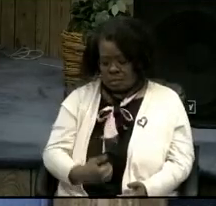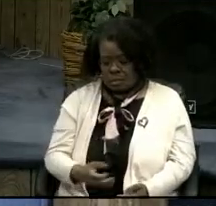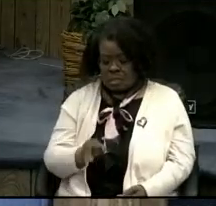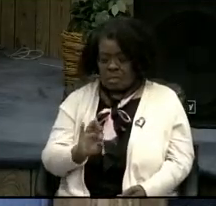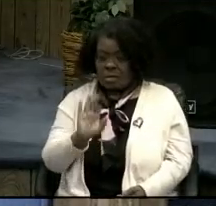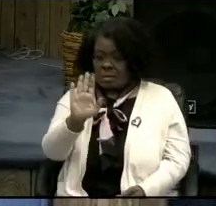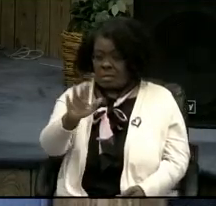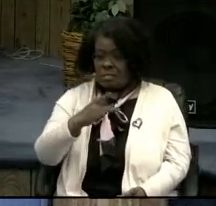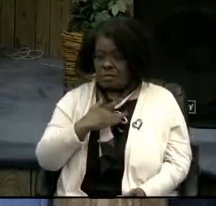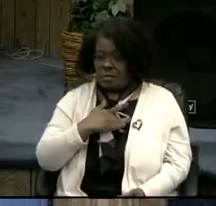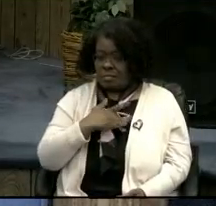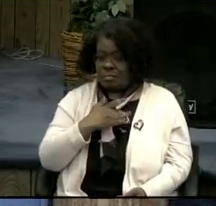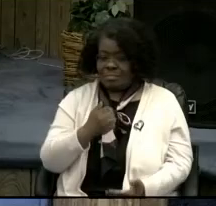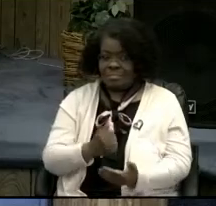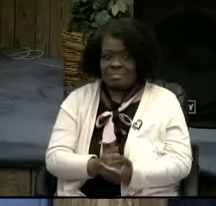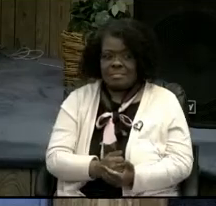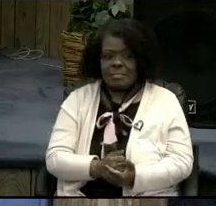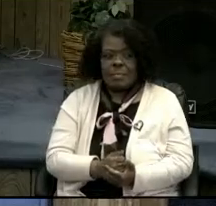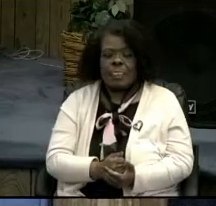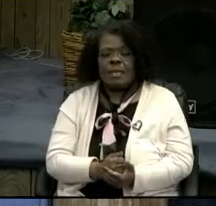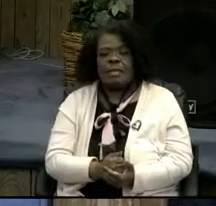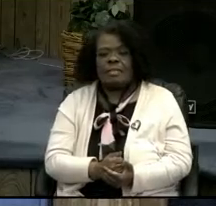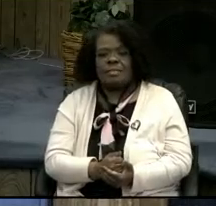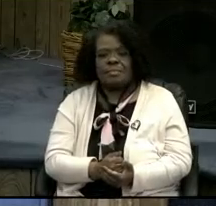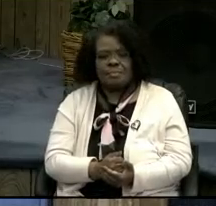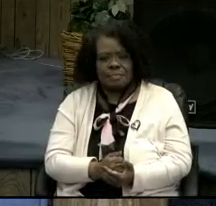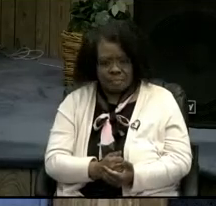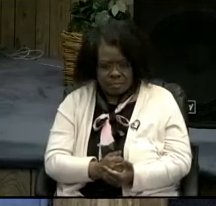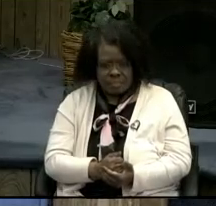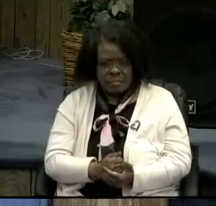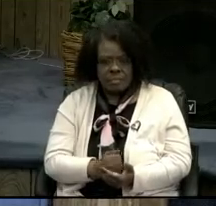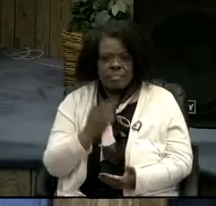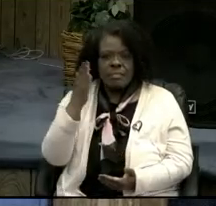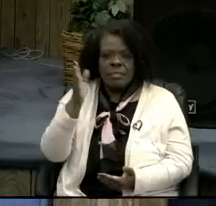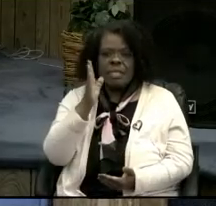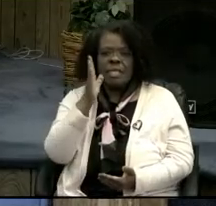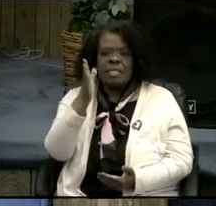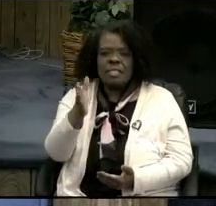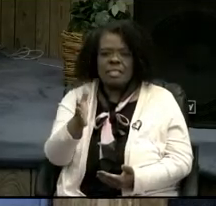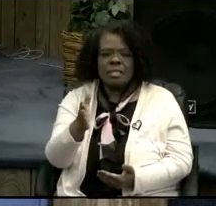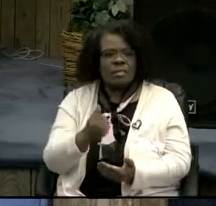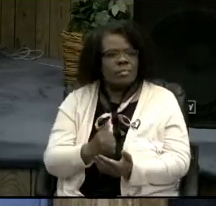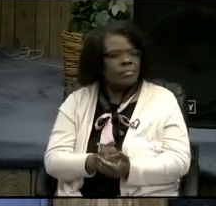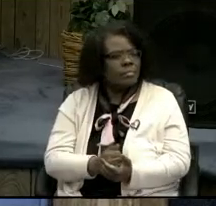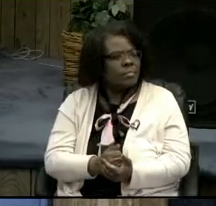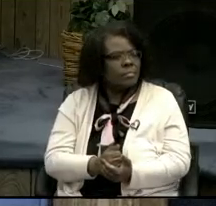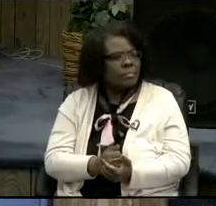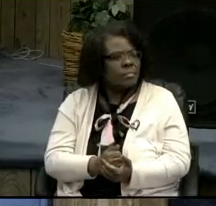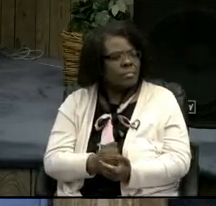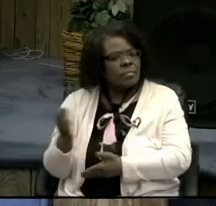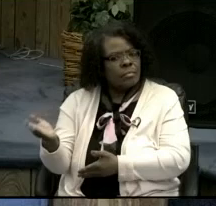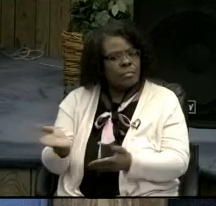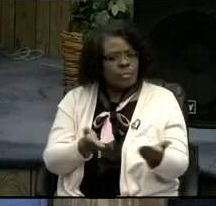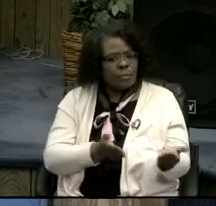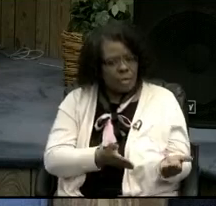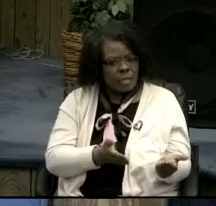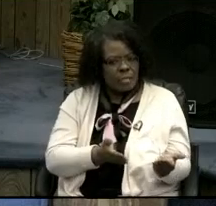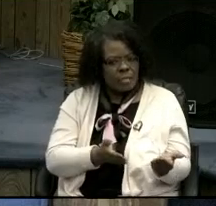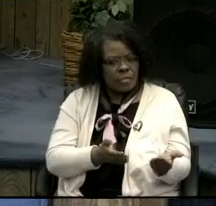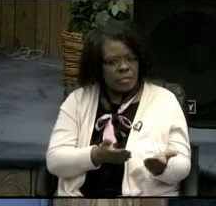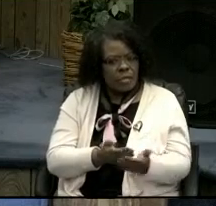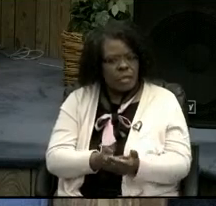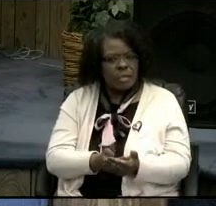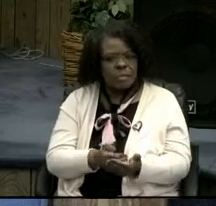the Lord. Trust also in him, and he shall bring it to pass. And he shall bring forth thy righteousness as the light, and